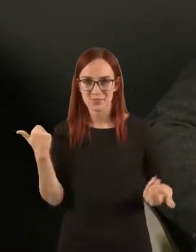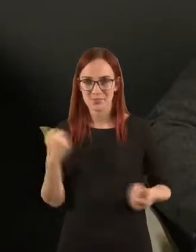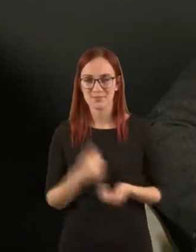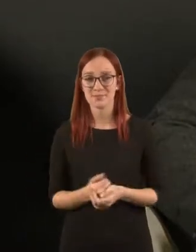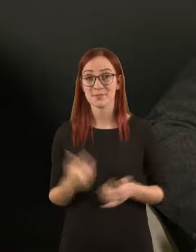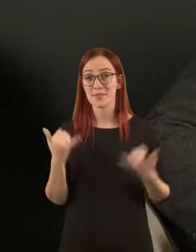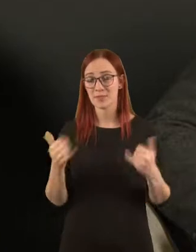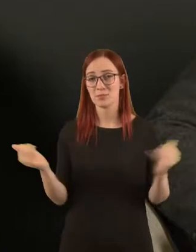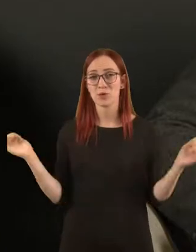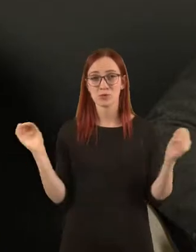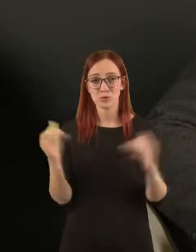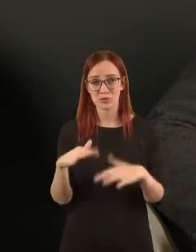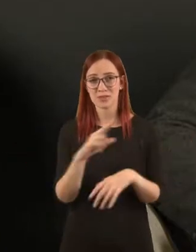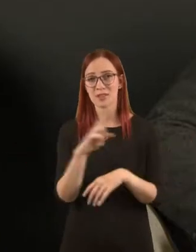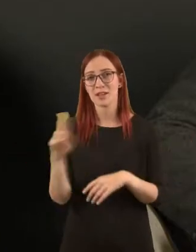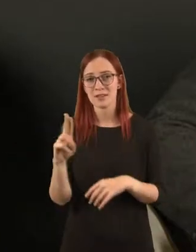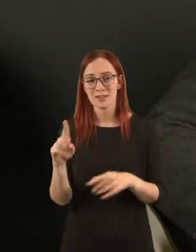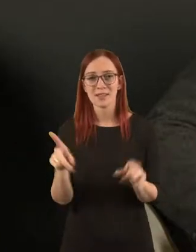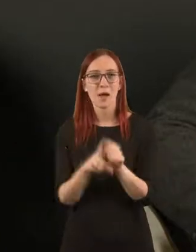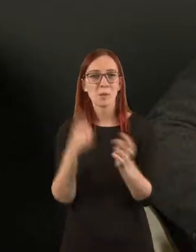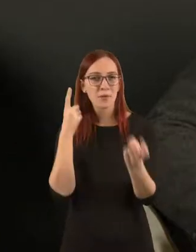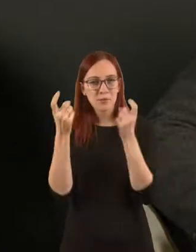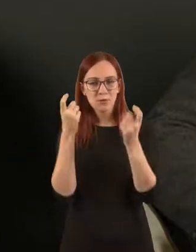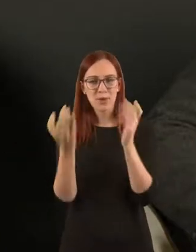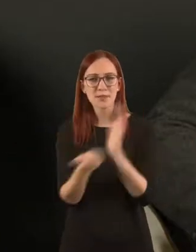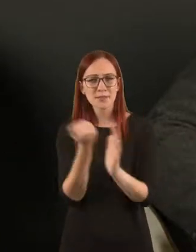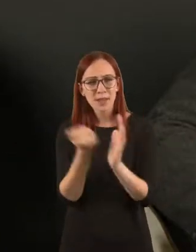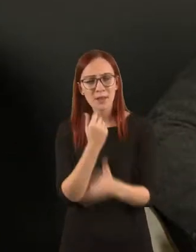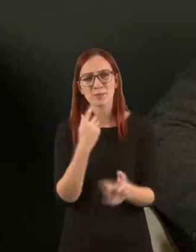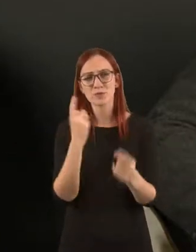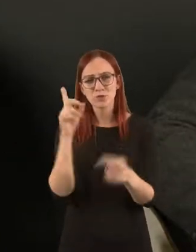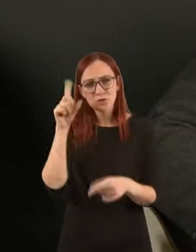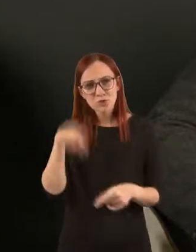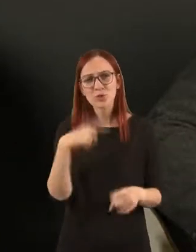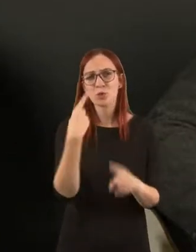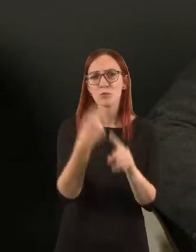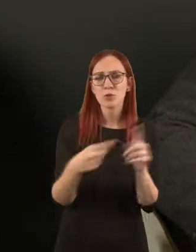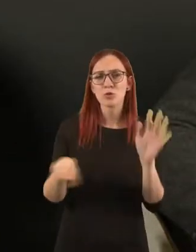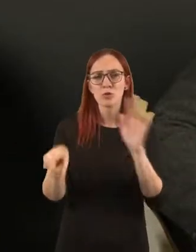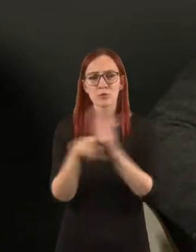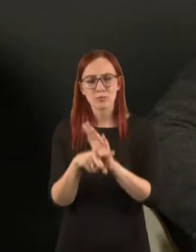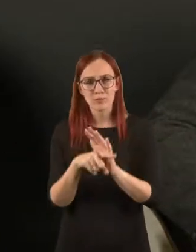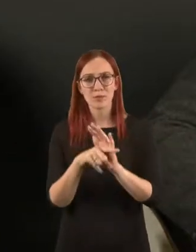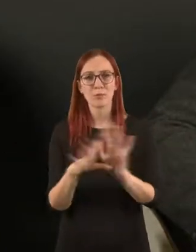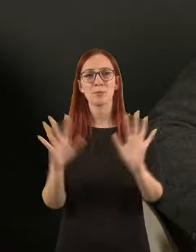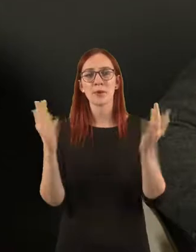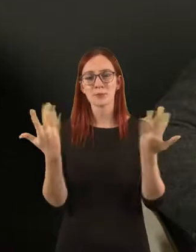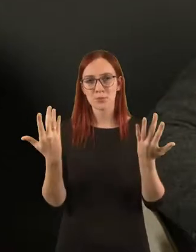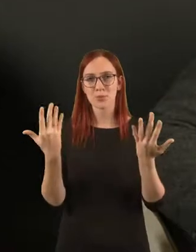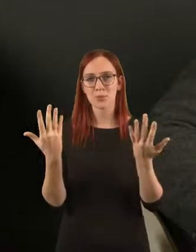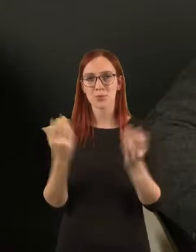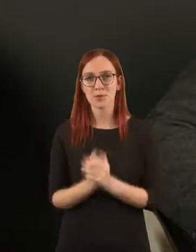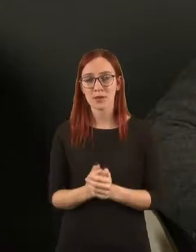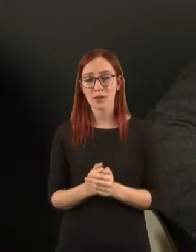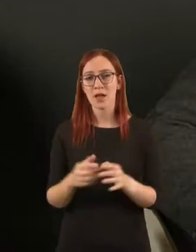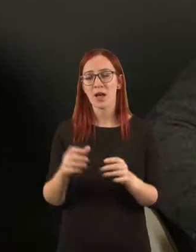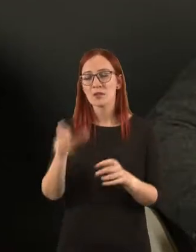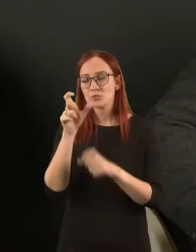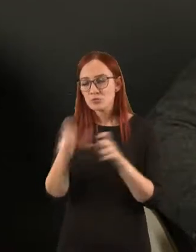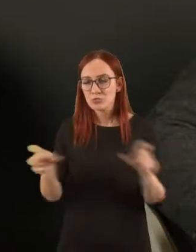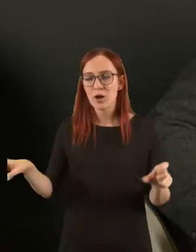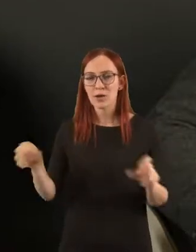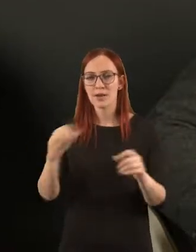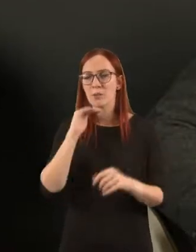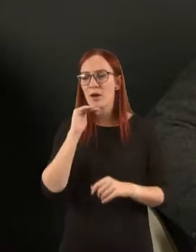this issue is of no importance to an ordinary citizen of Lithuania. Well, those who are here present today,